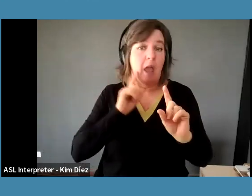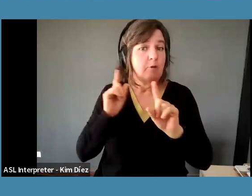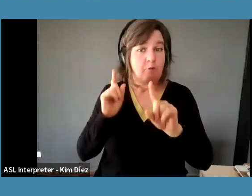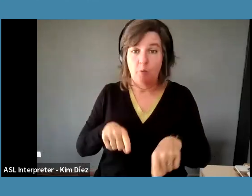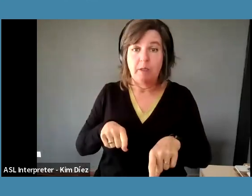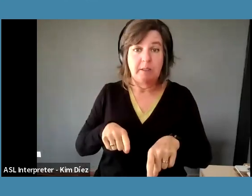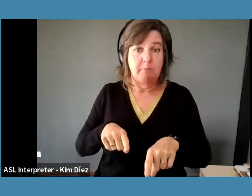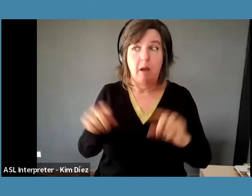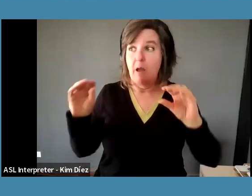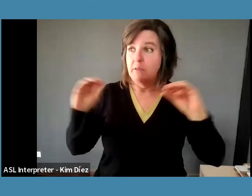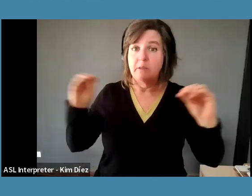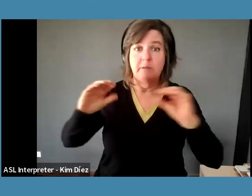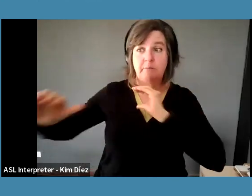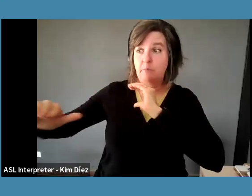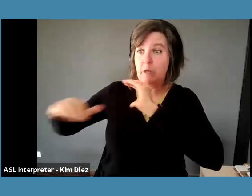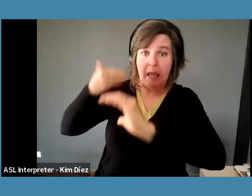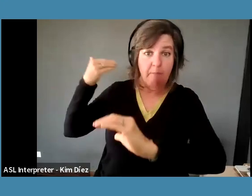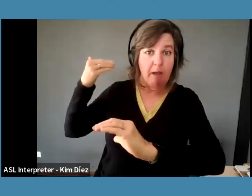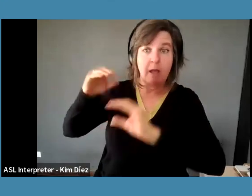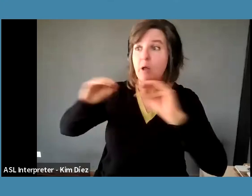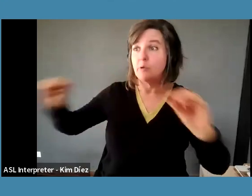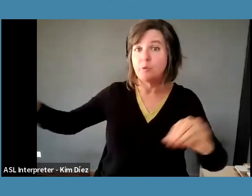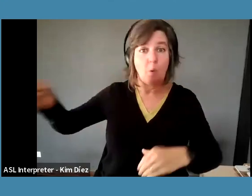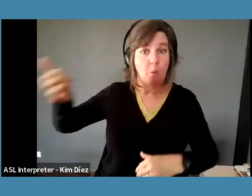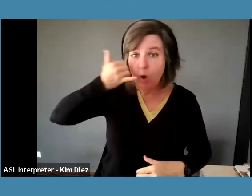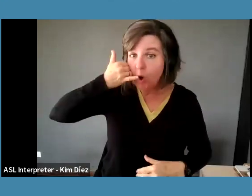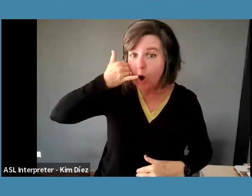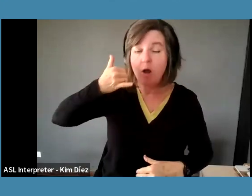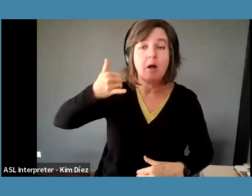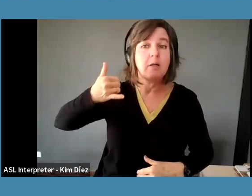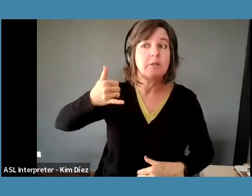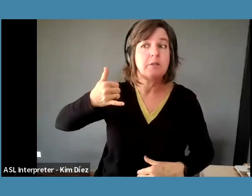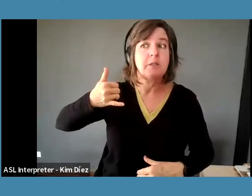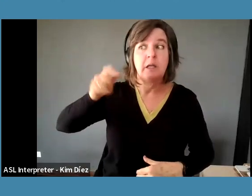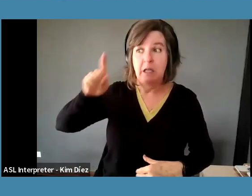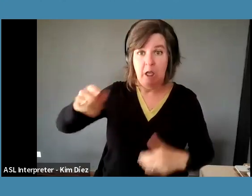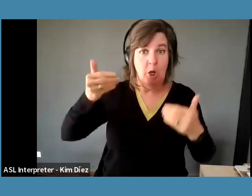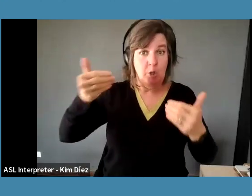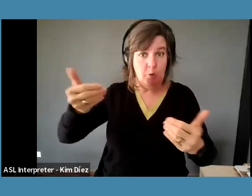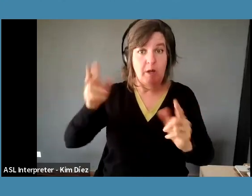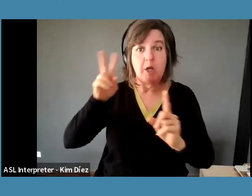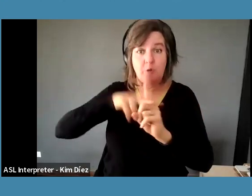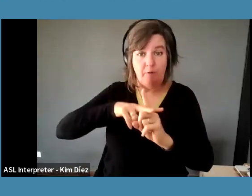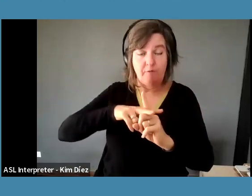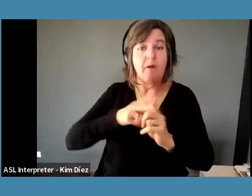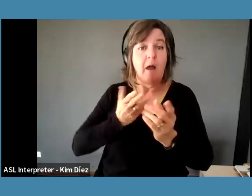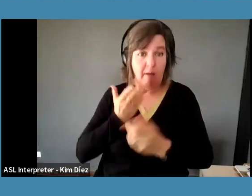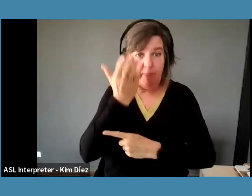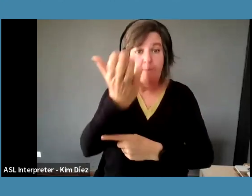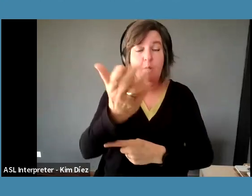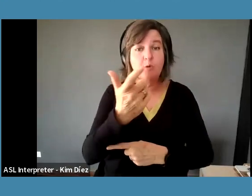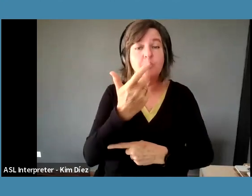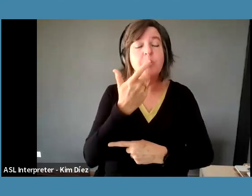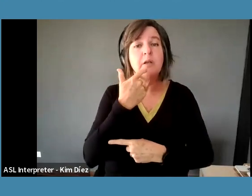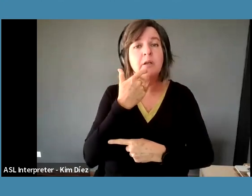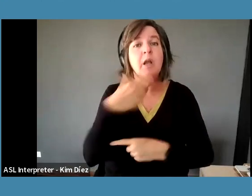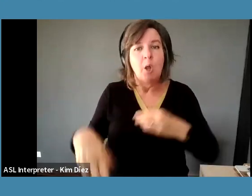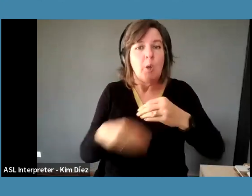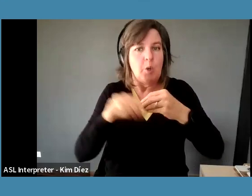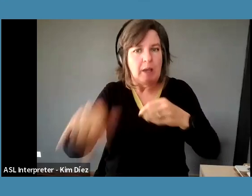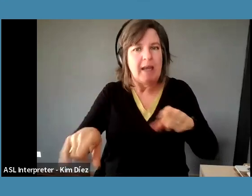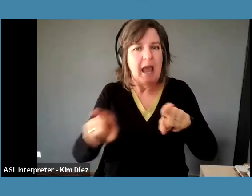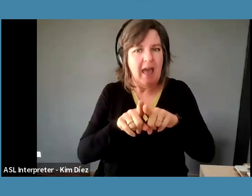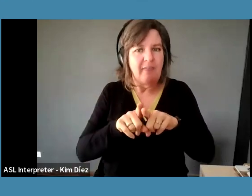if no one emails you back or calls you back and you need to file that motion, you can put that in as your conferral statement. Say,